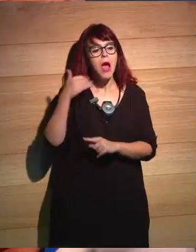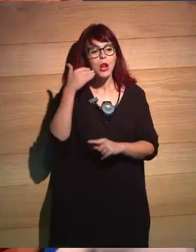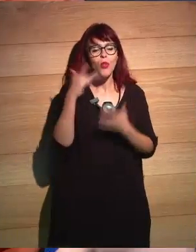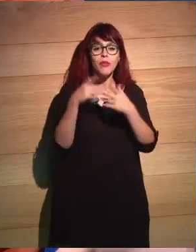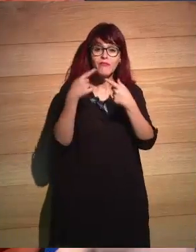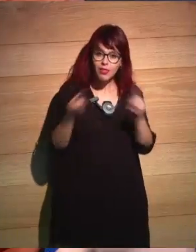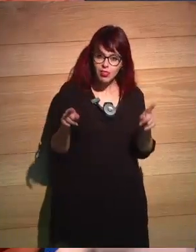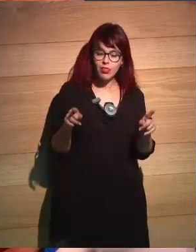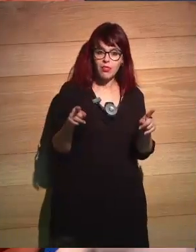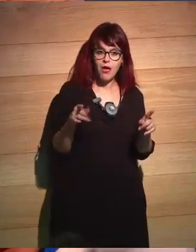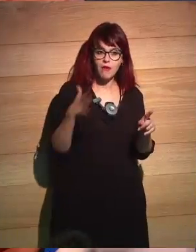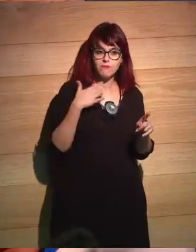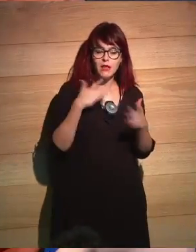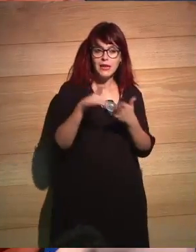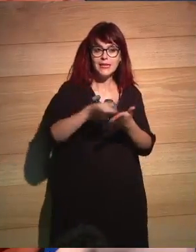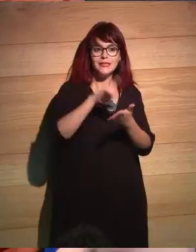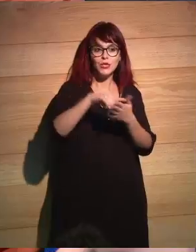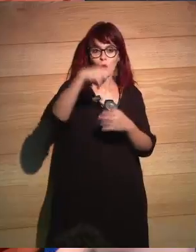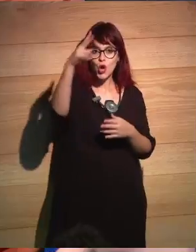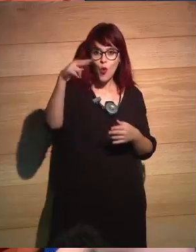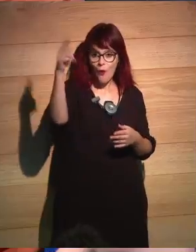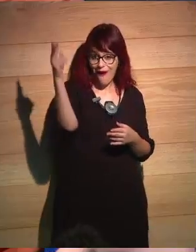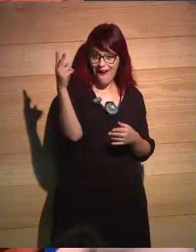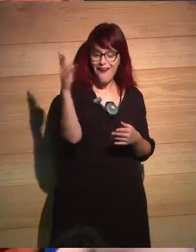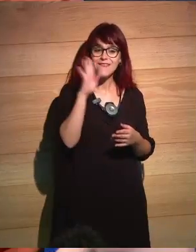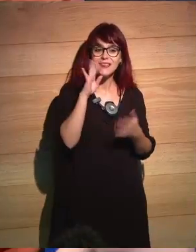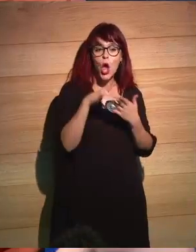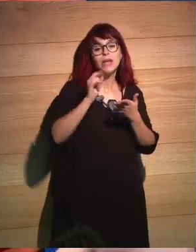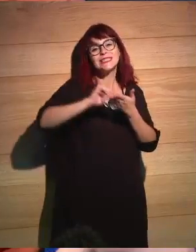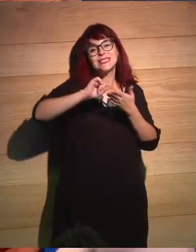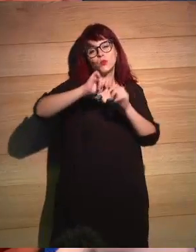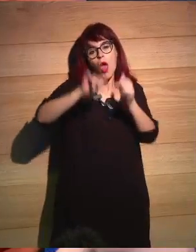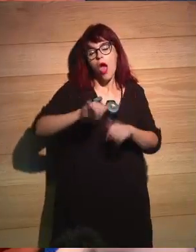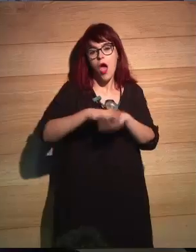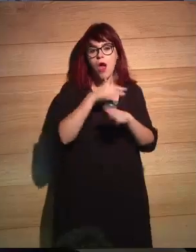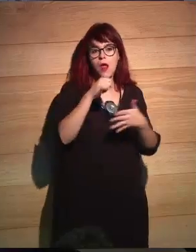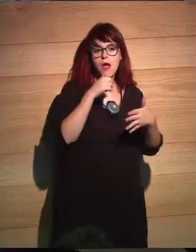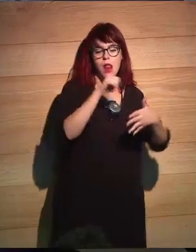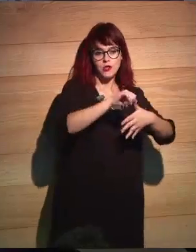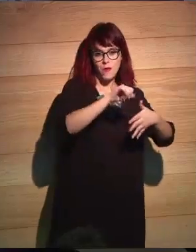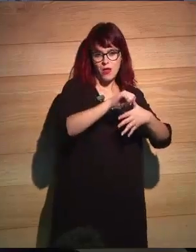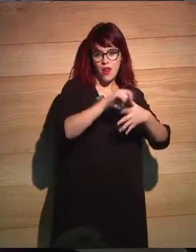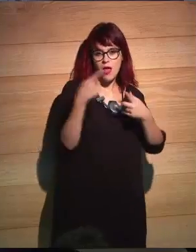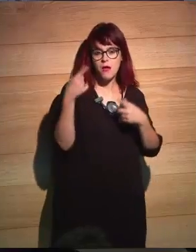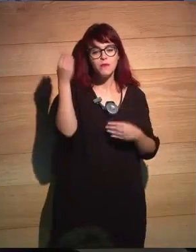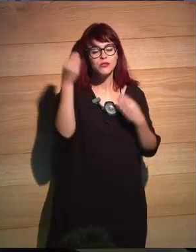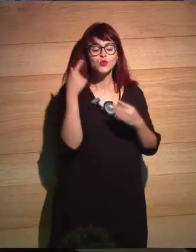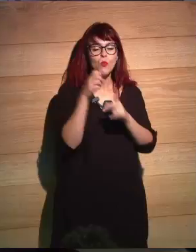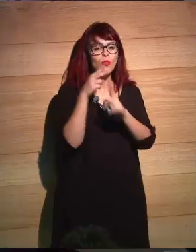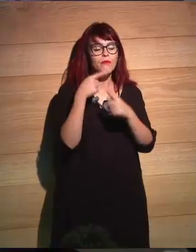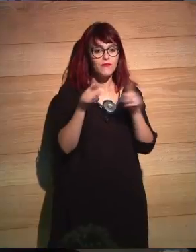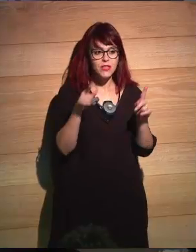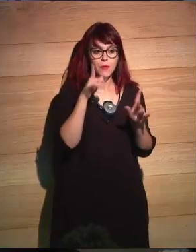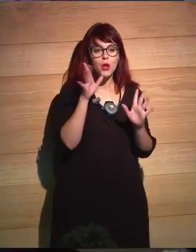I think something that could be a difference between Norwegian writing and Latin American